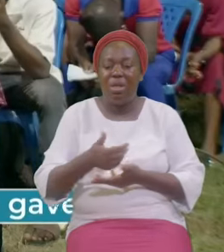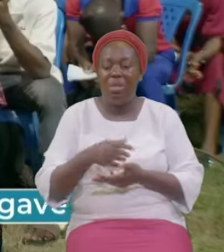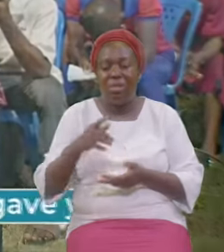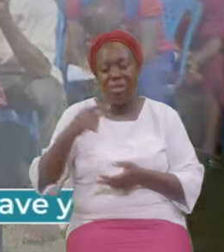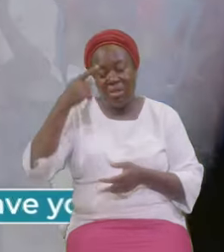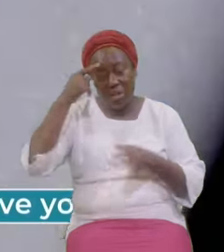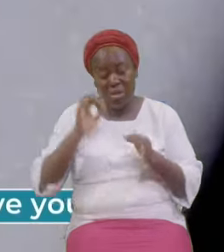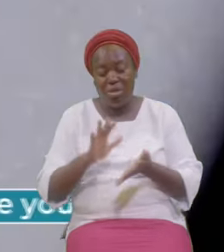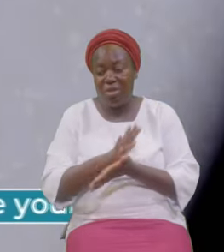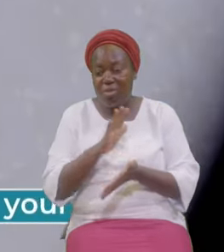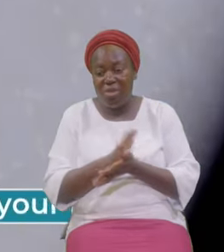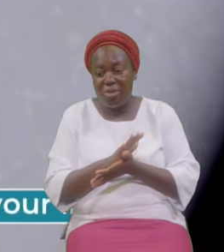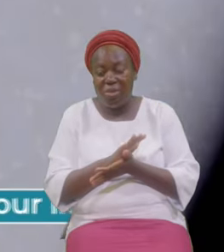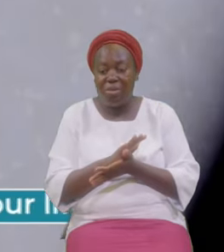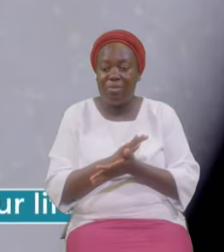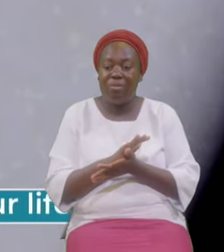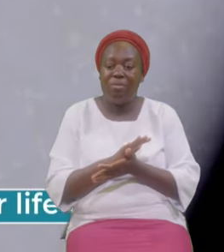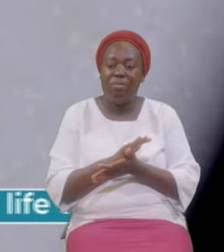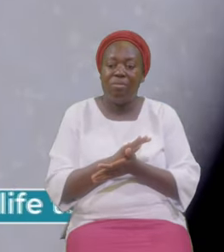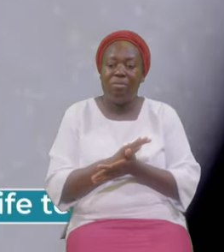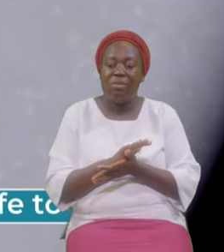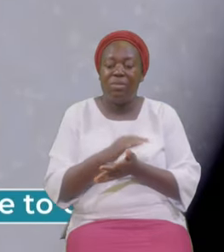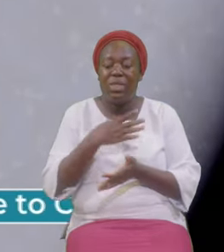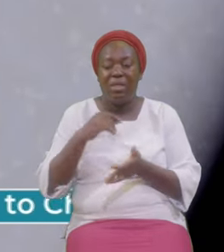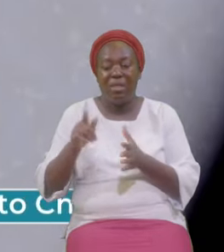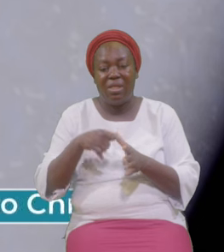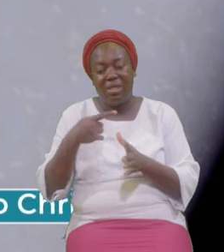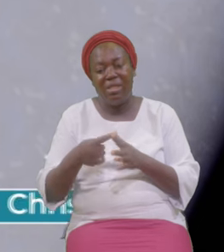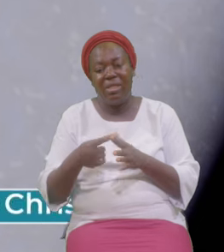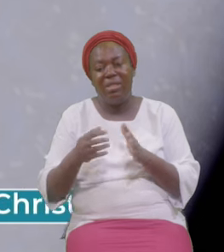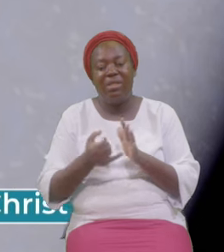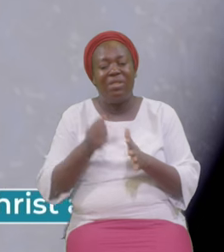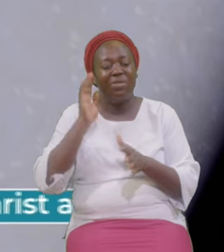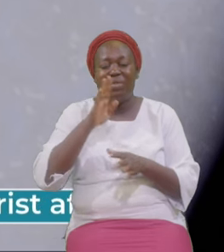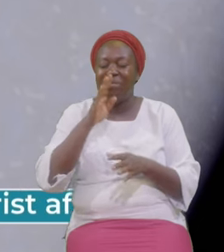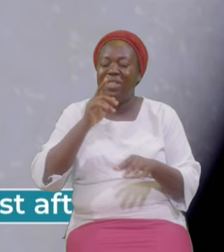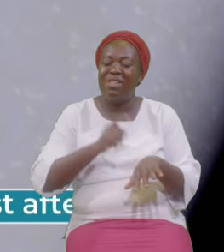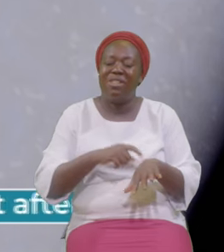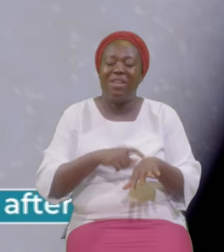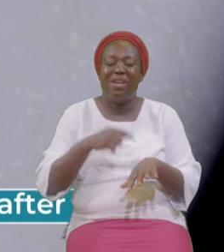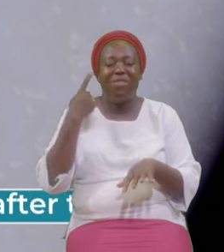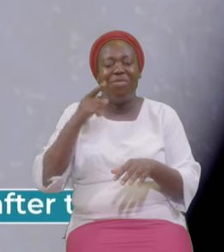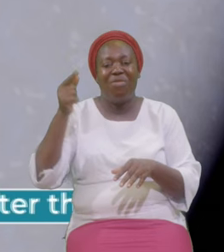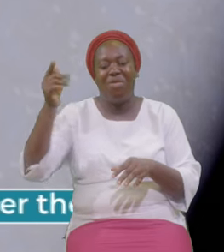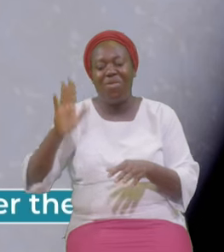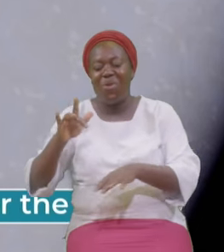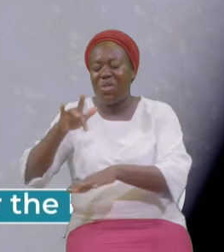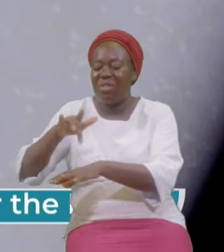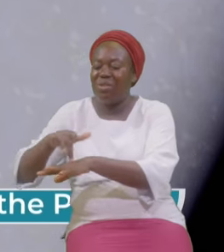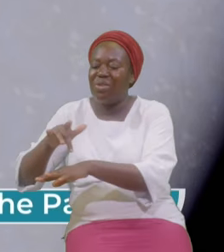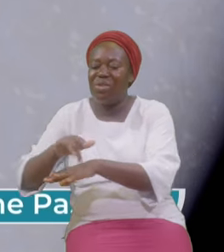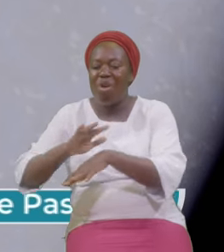instructed. And then it will be time for God's touch on all who are